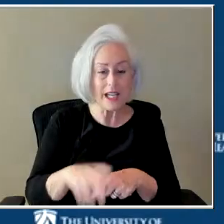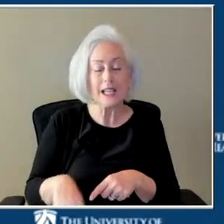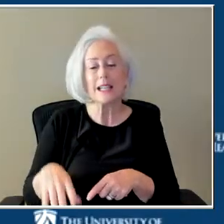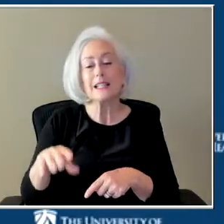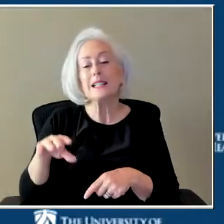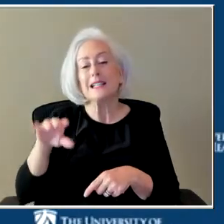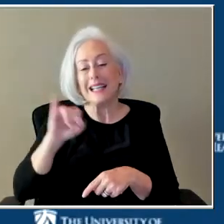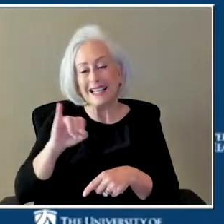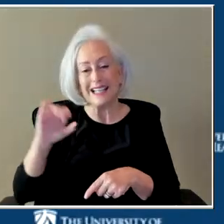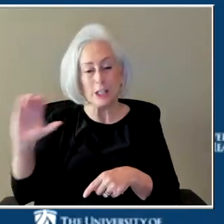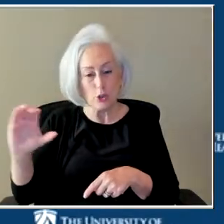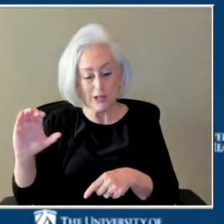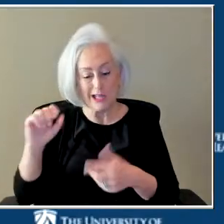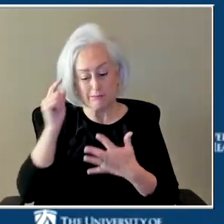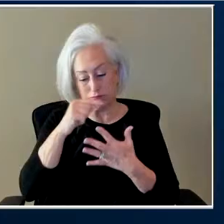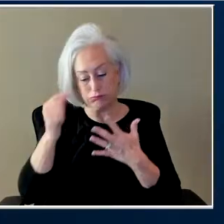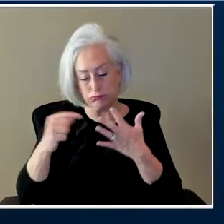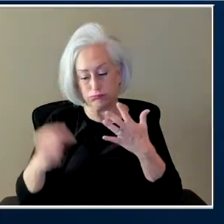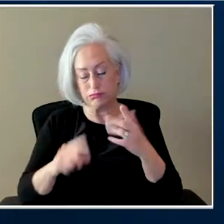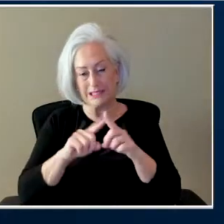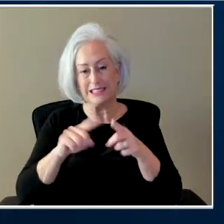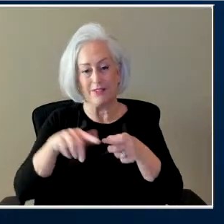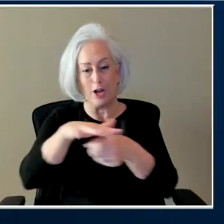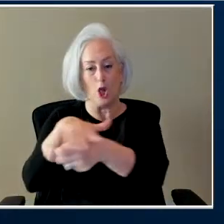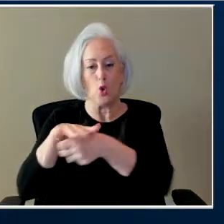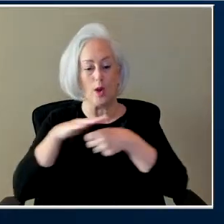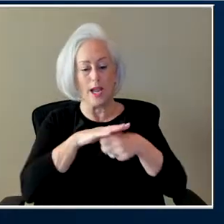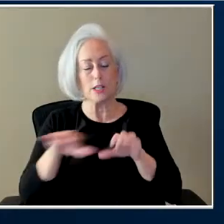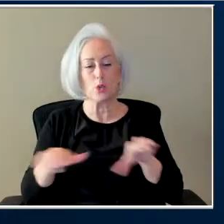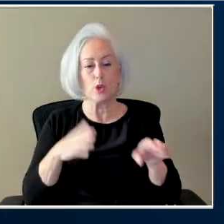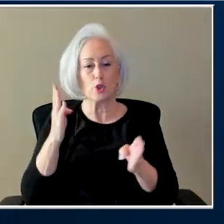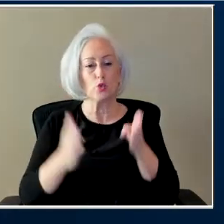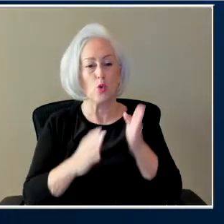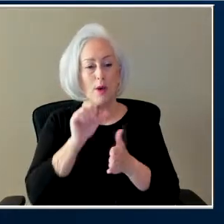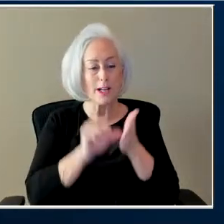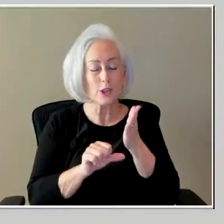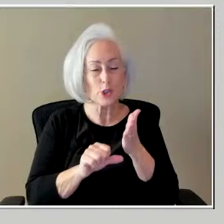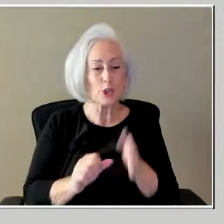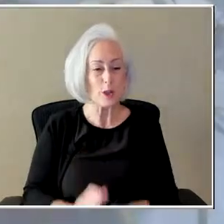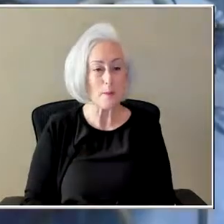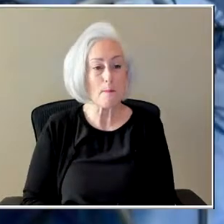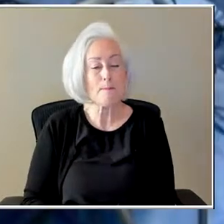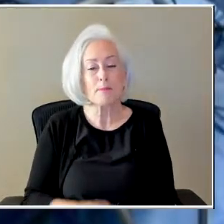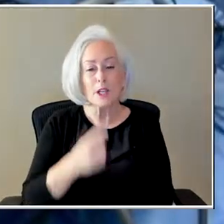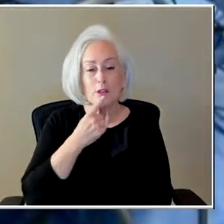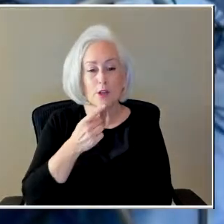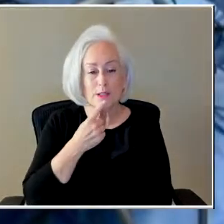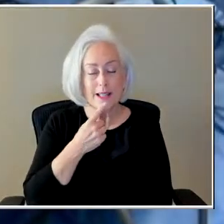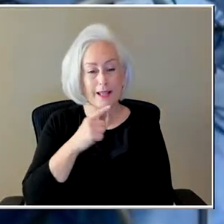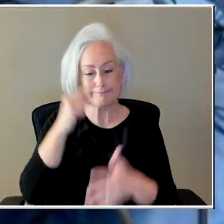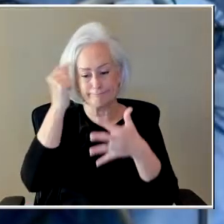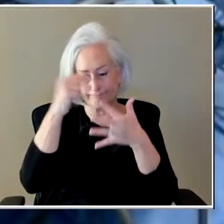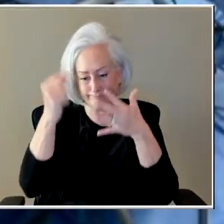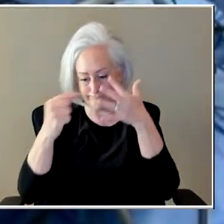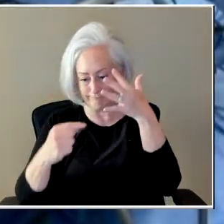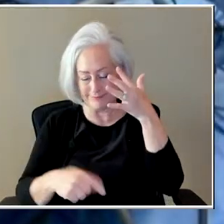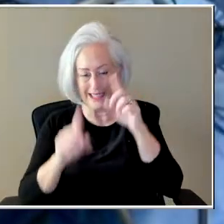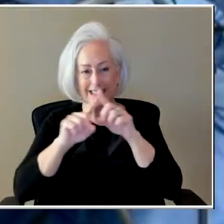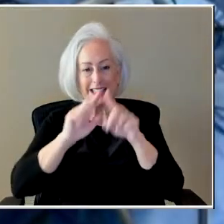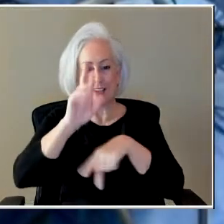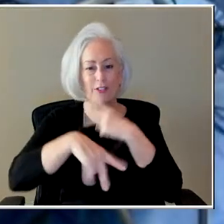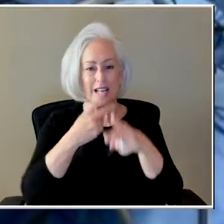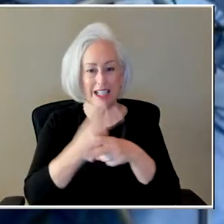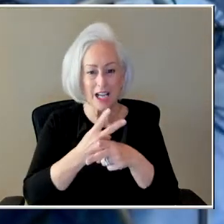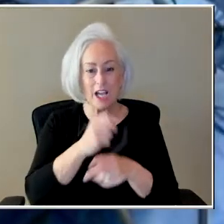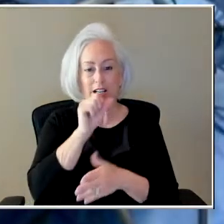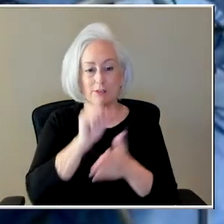at Indian Creek. And Dr. Mirza mentioned urology, gynecology, cardiac, thoracic, surgical oncology,